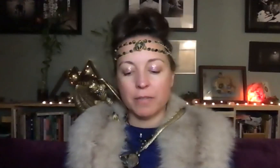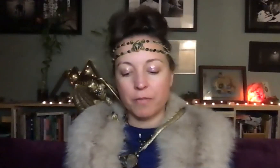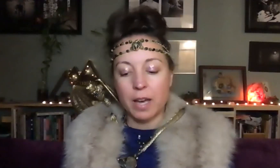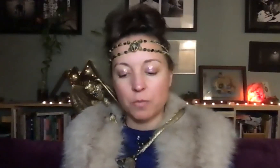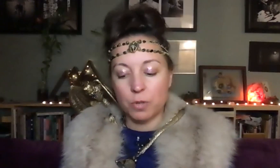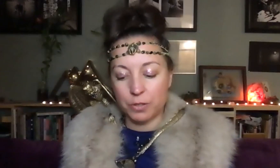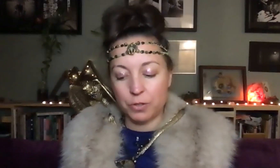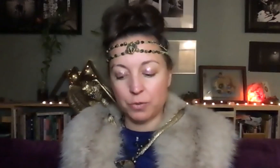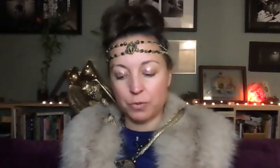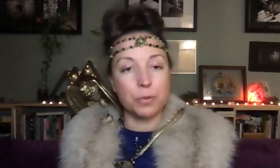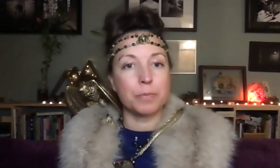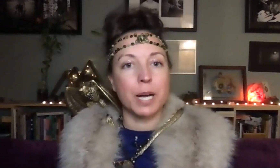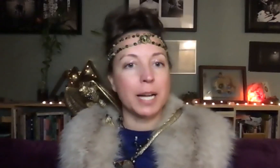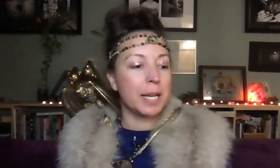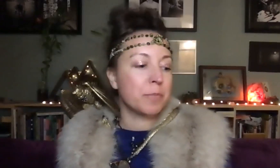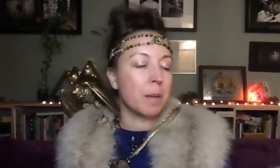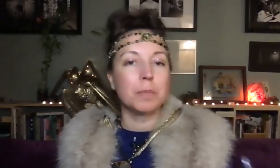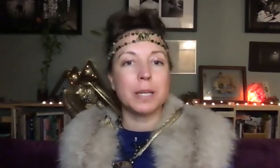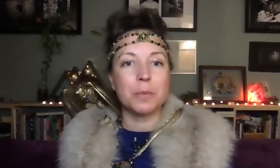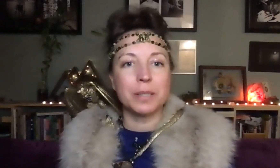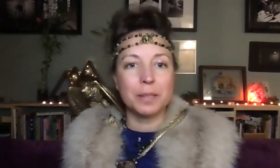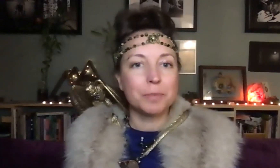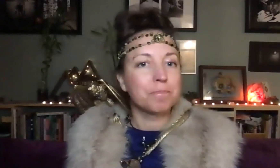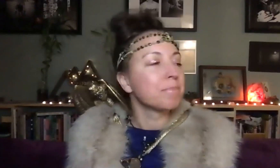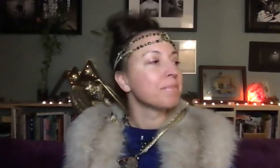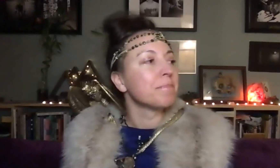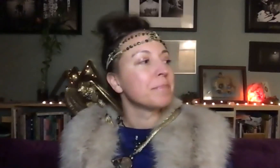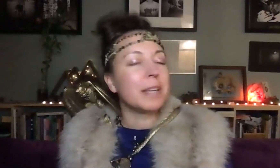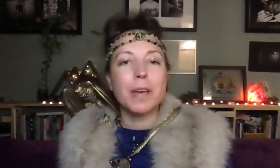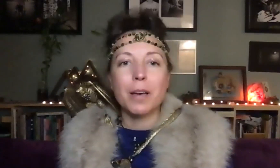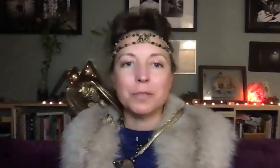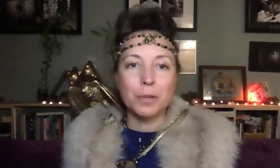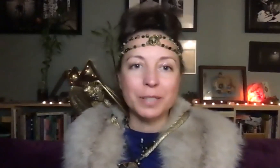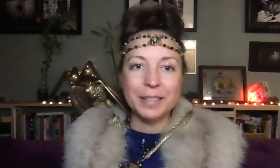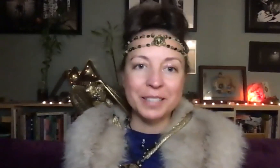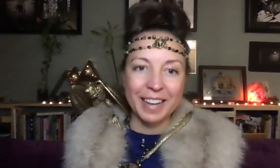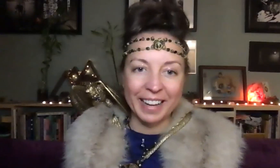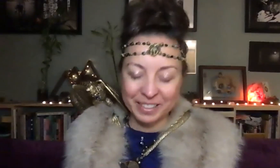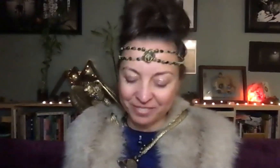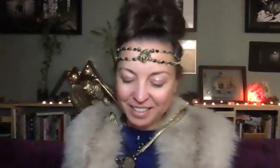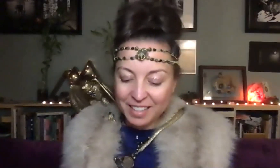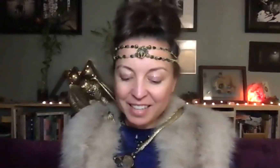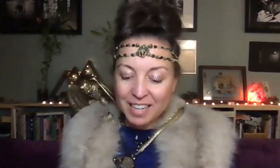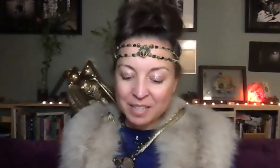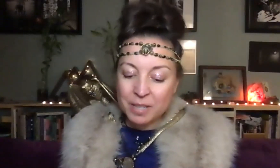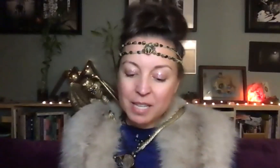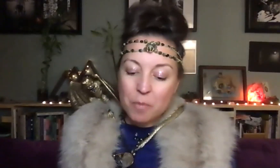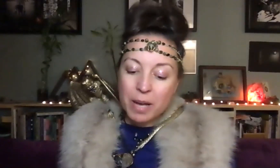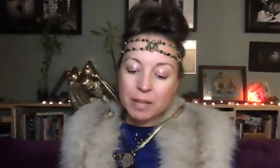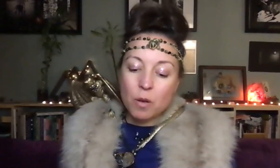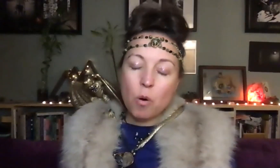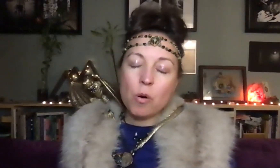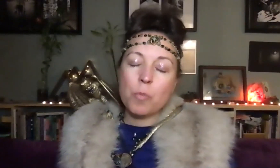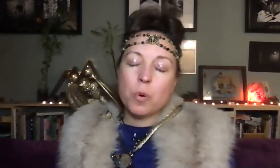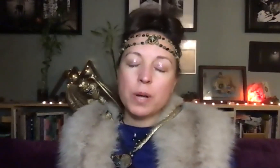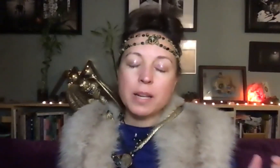that if I were to lose Mahana, I probably wouldn't leave the house for a really long time. But